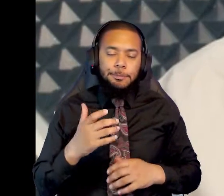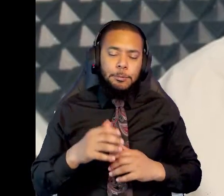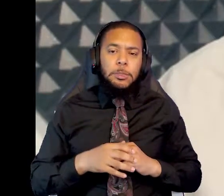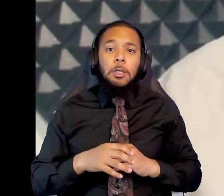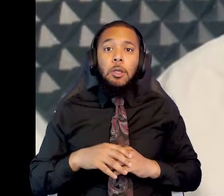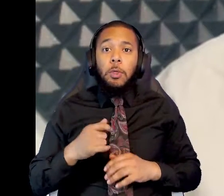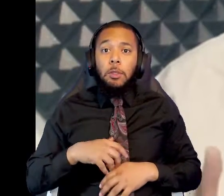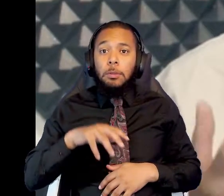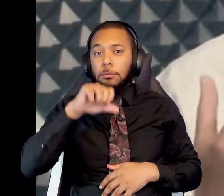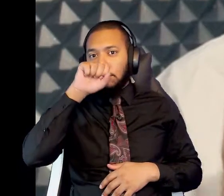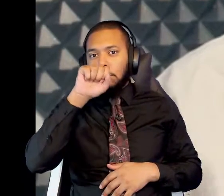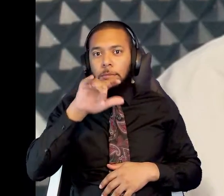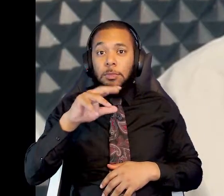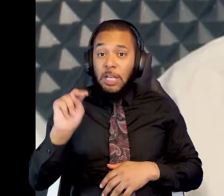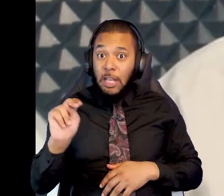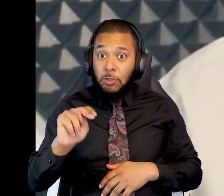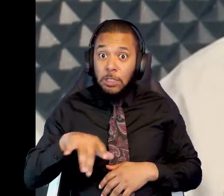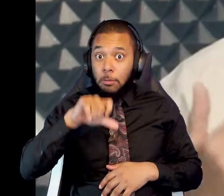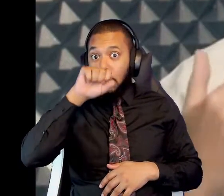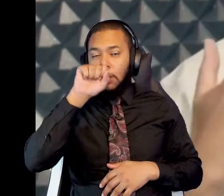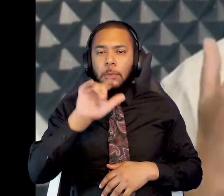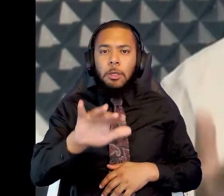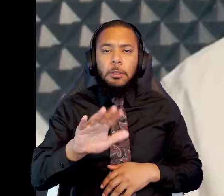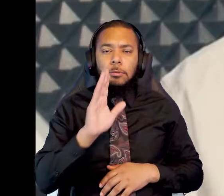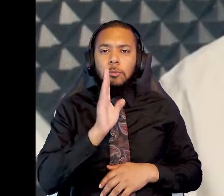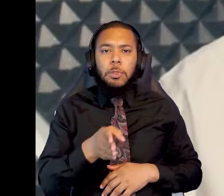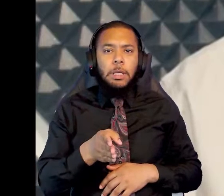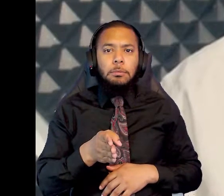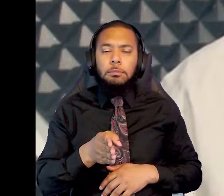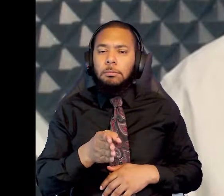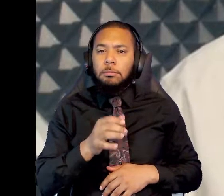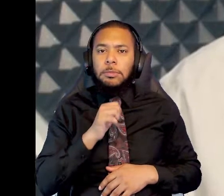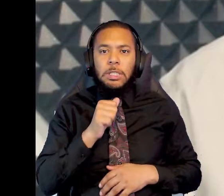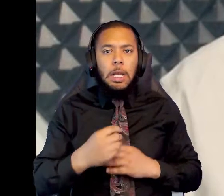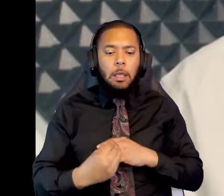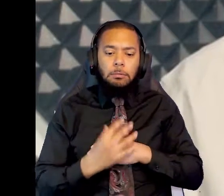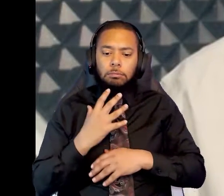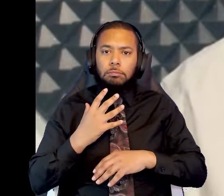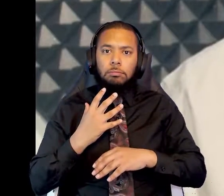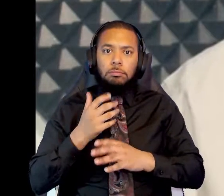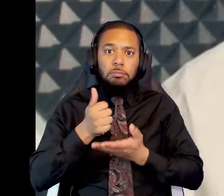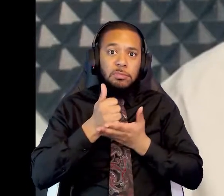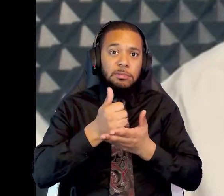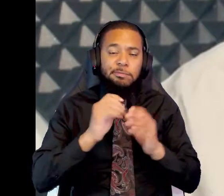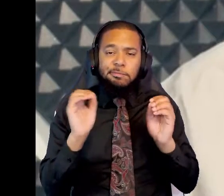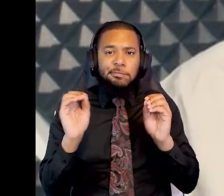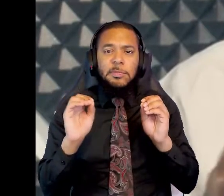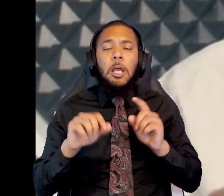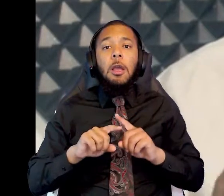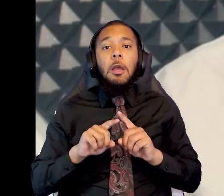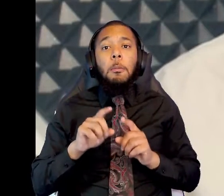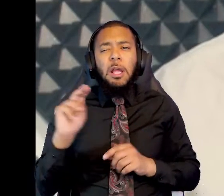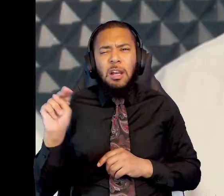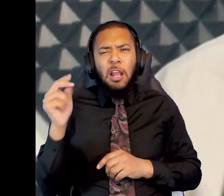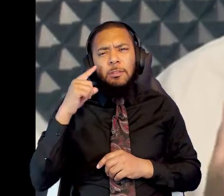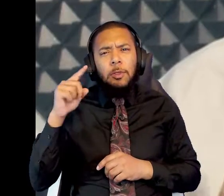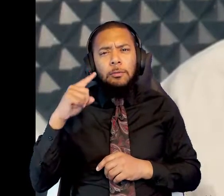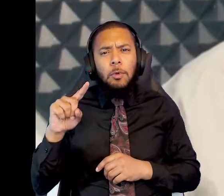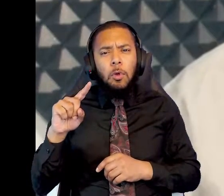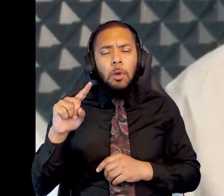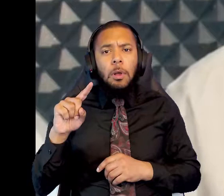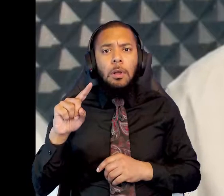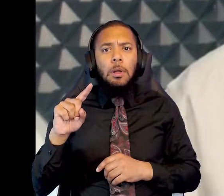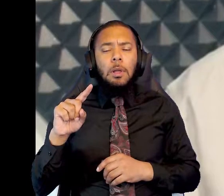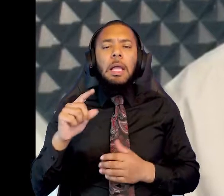out again. It doesn't really affect you, and you don't affect it. However, it does help with the balance of gases that you